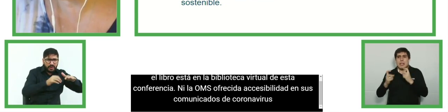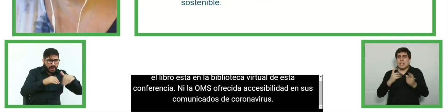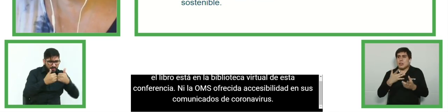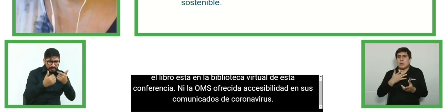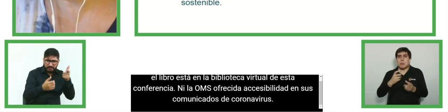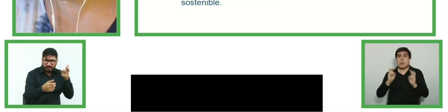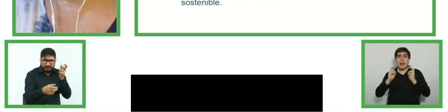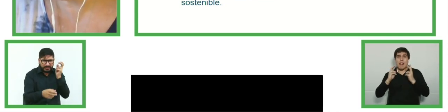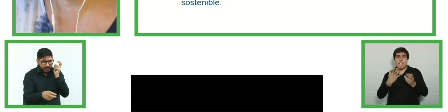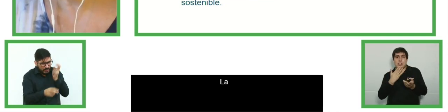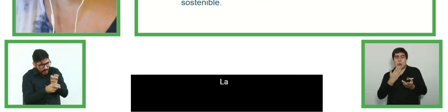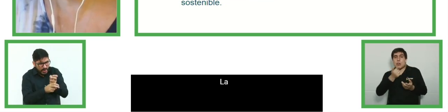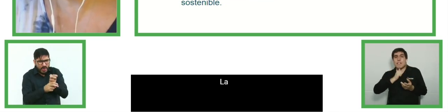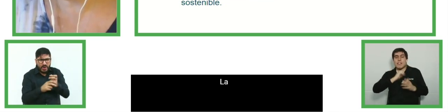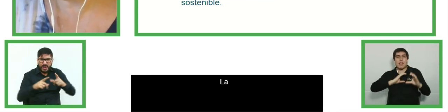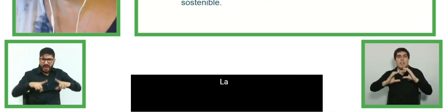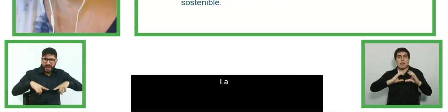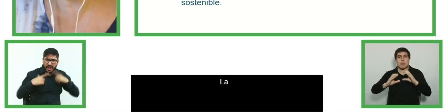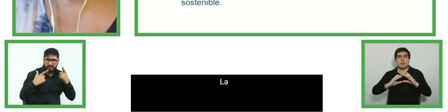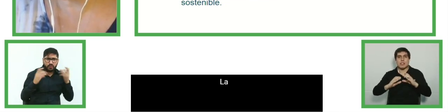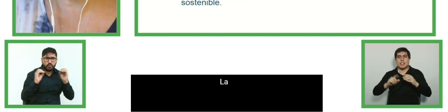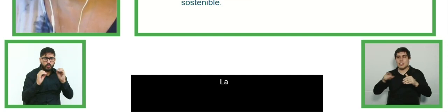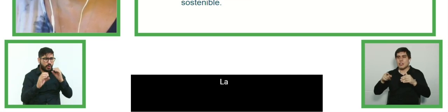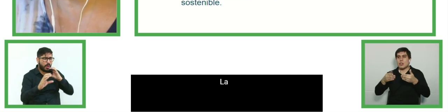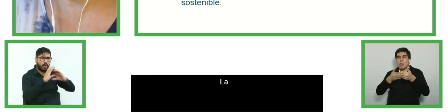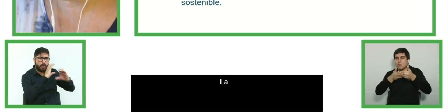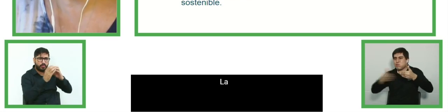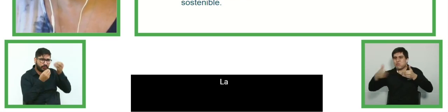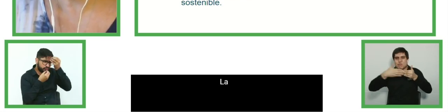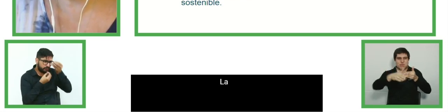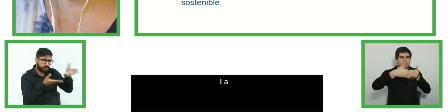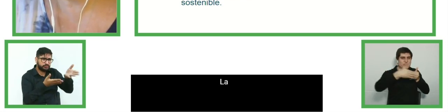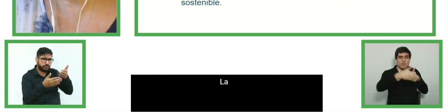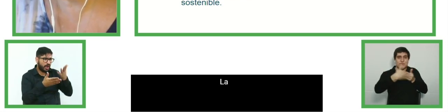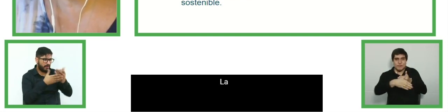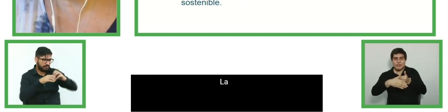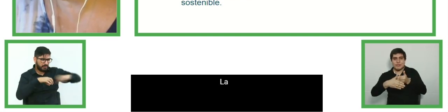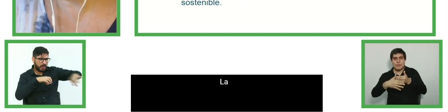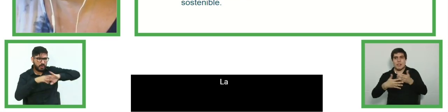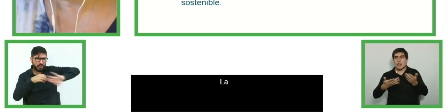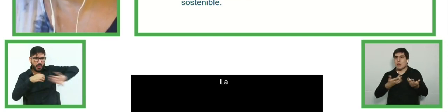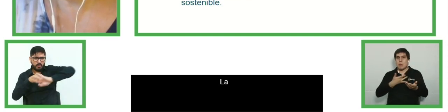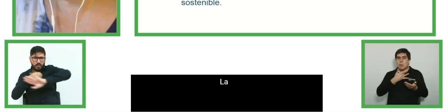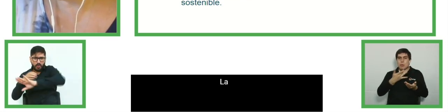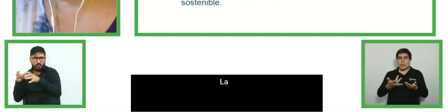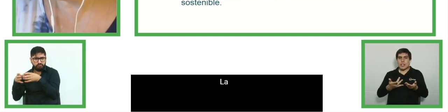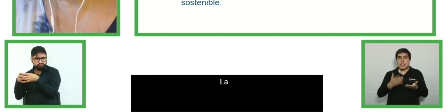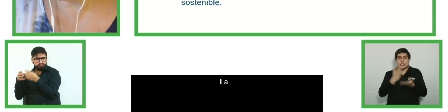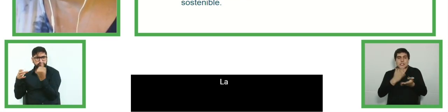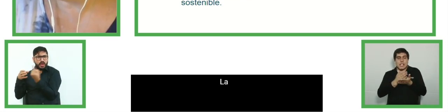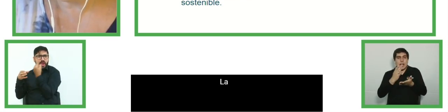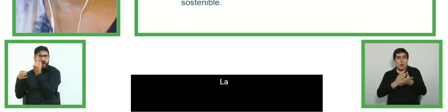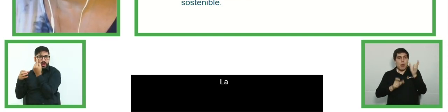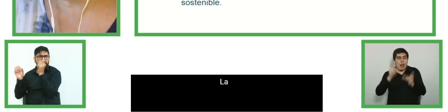was exponentially multiplied in this tragedy. And our school created a